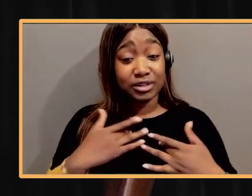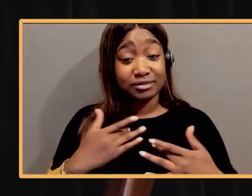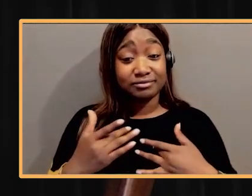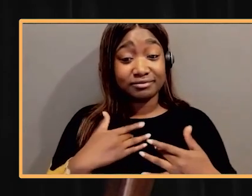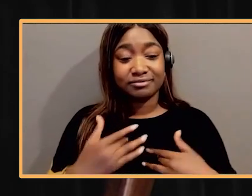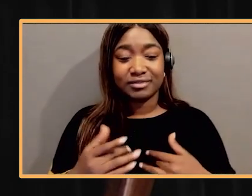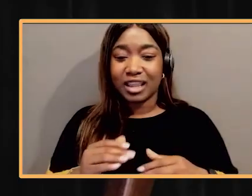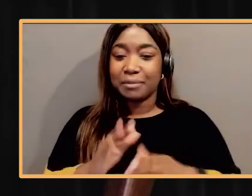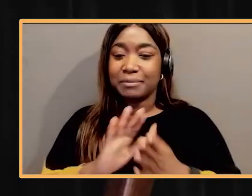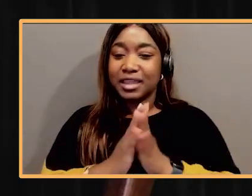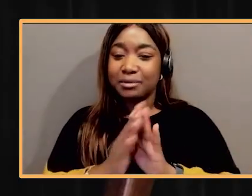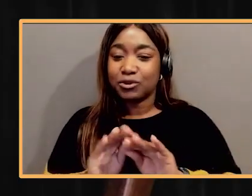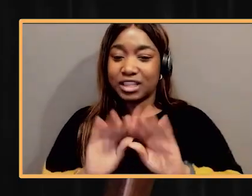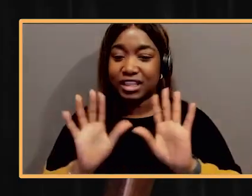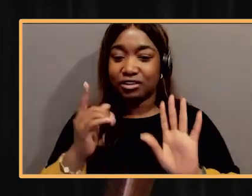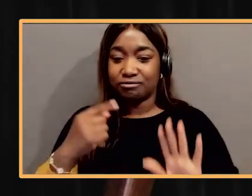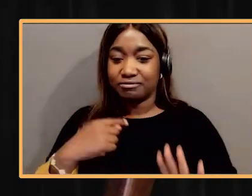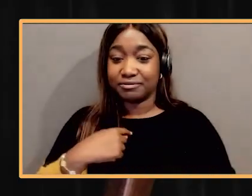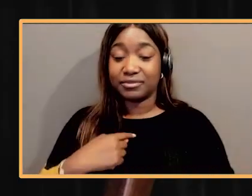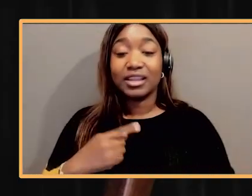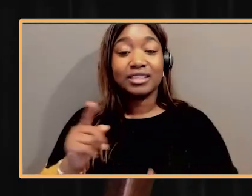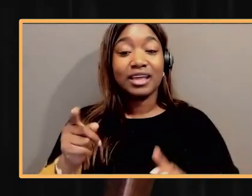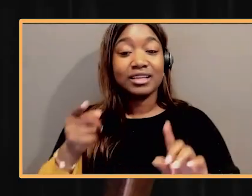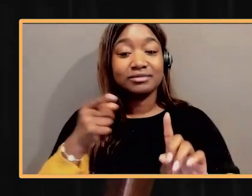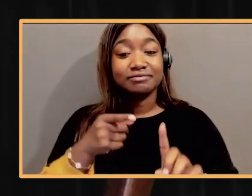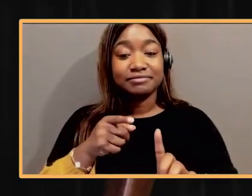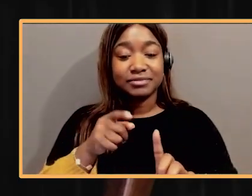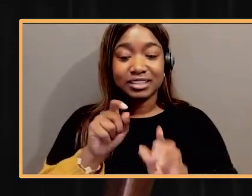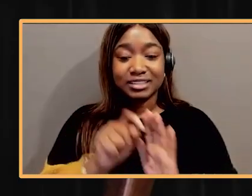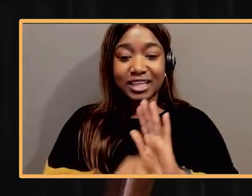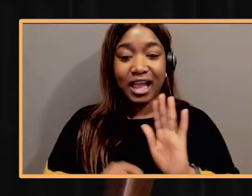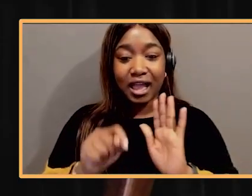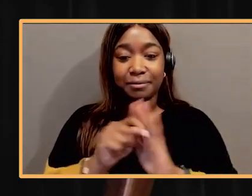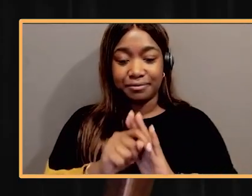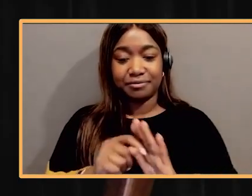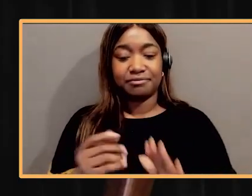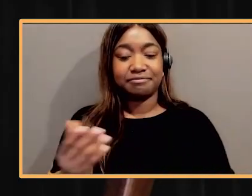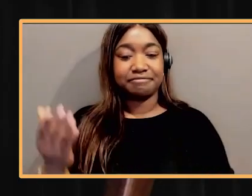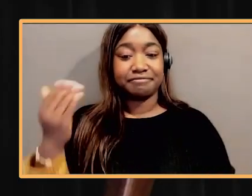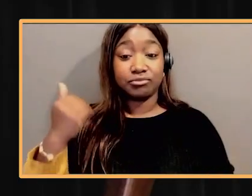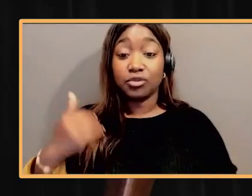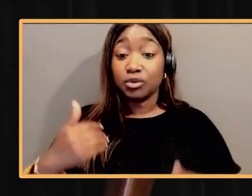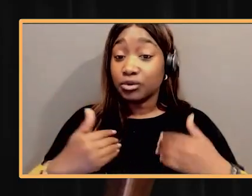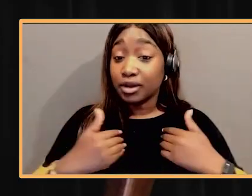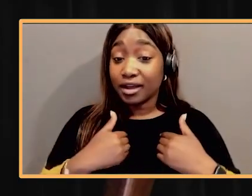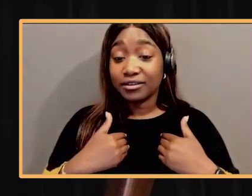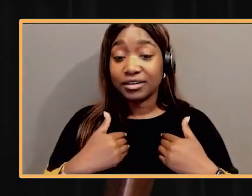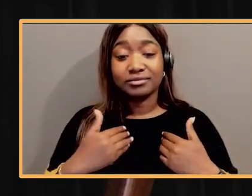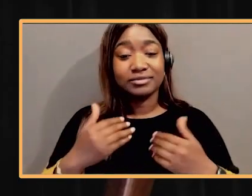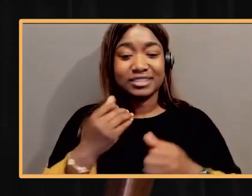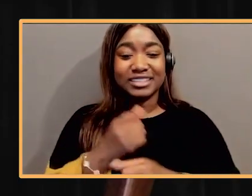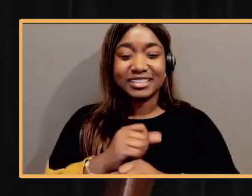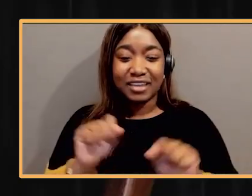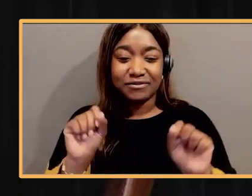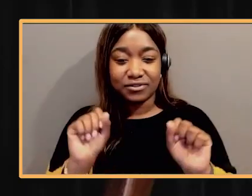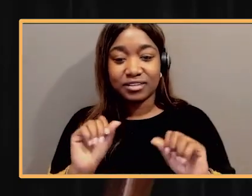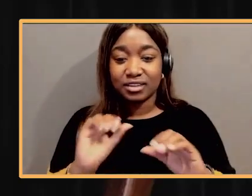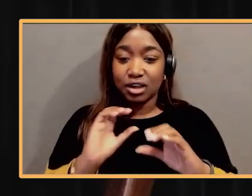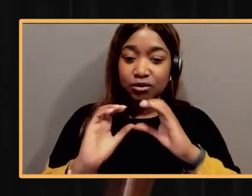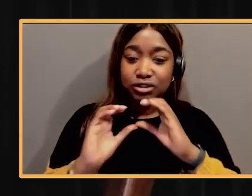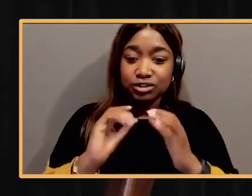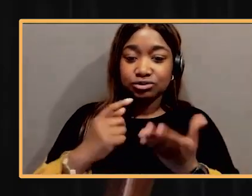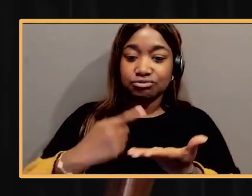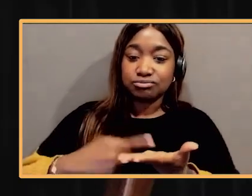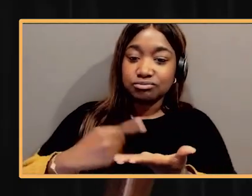became so clear to me at a time where we were having, where it was safe to talk about DEI, where